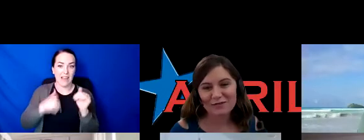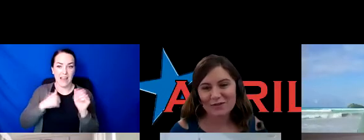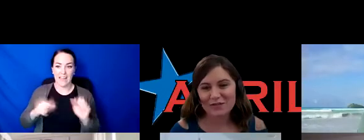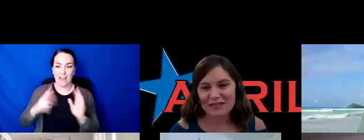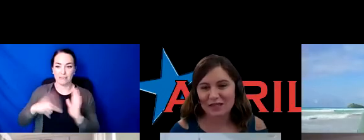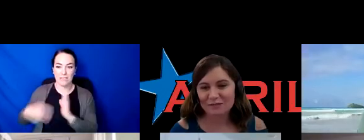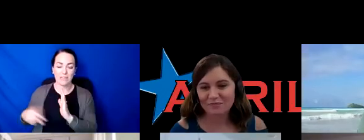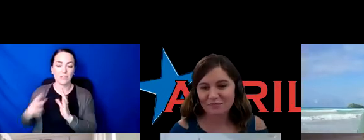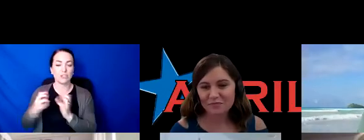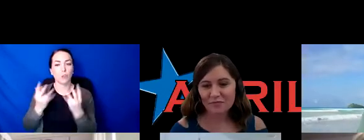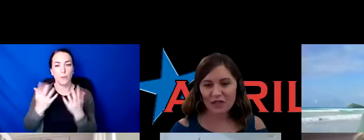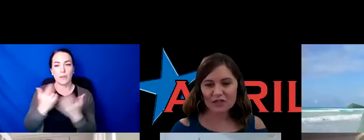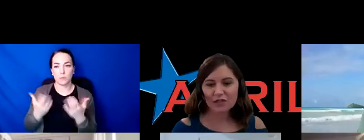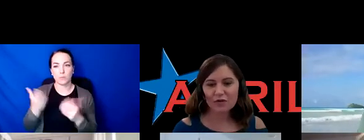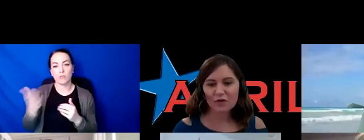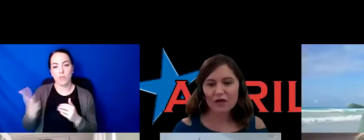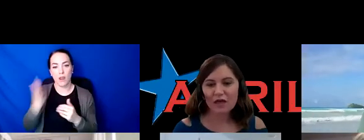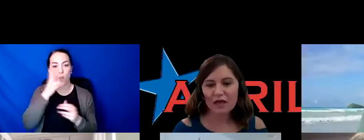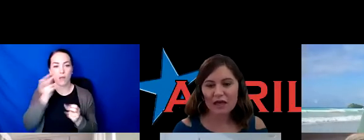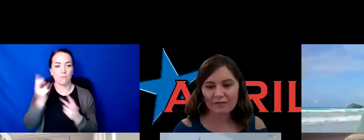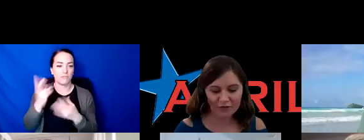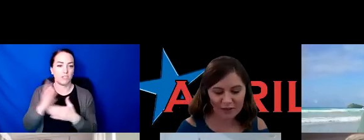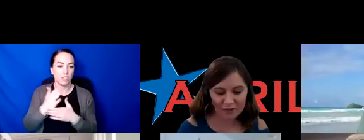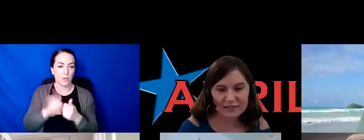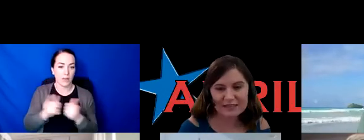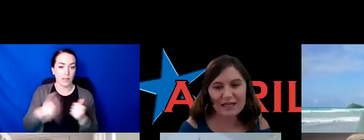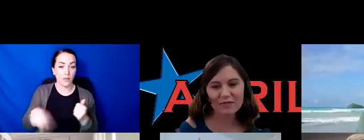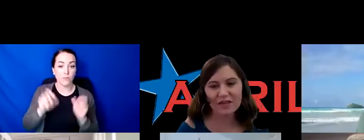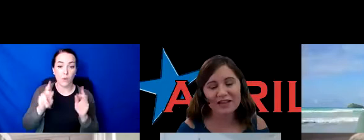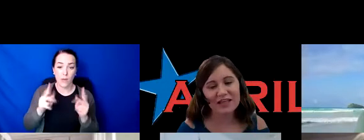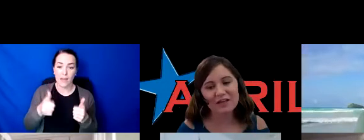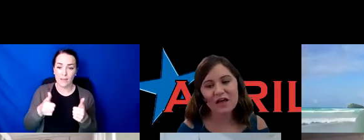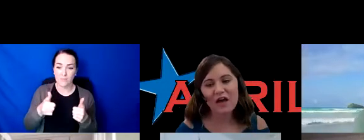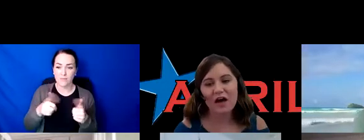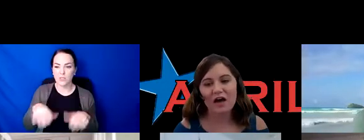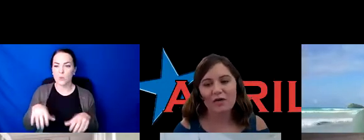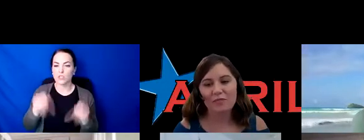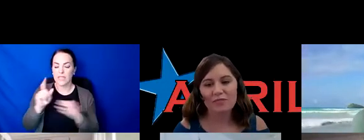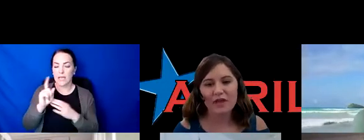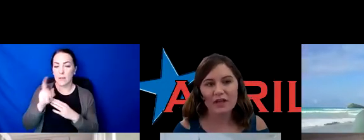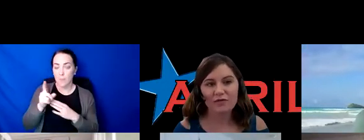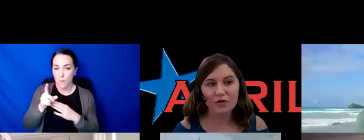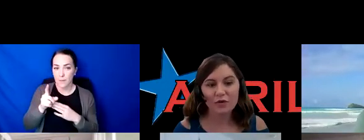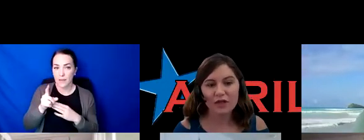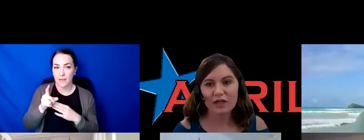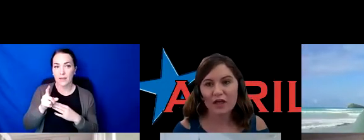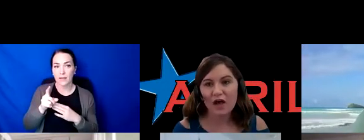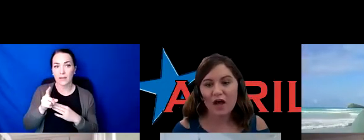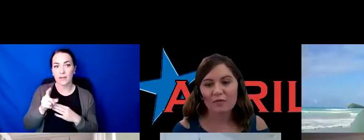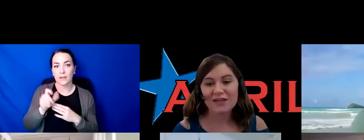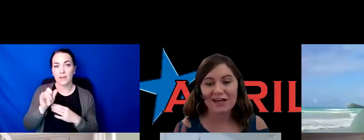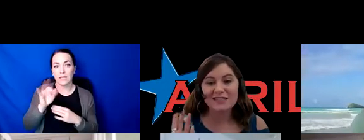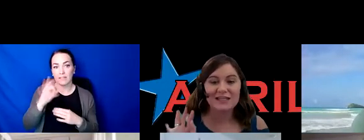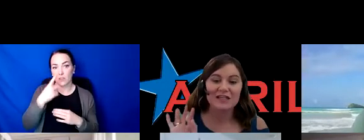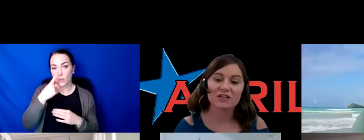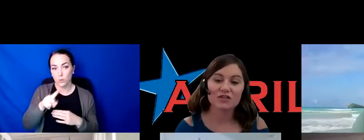tons of resources here. So if everybody would just take a minute at the end, and if you would